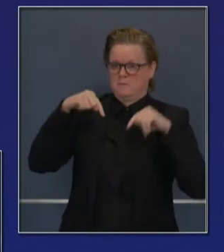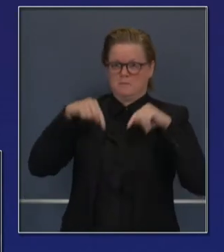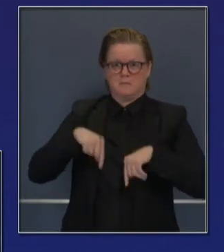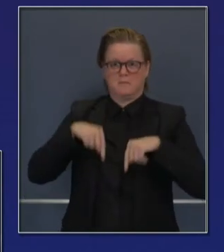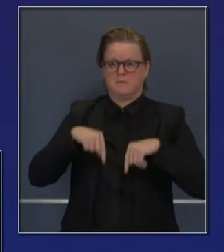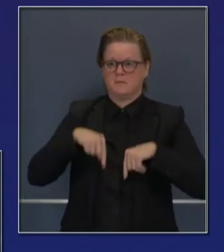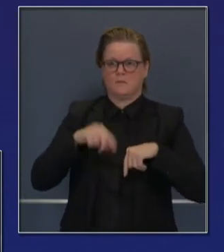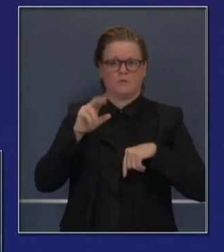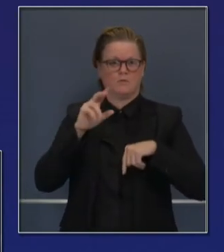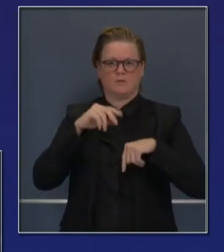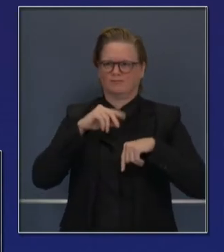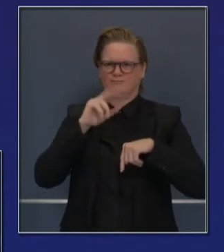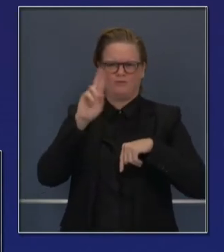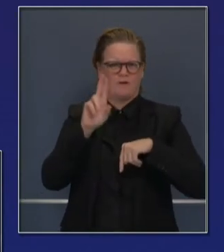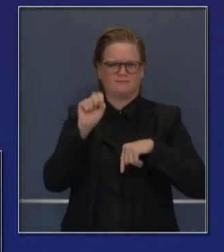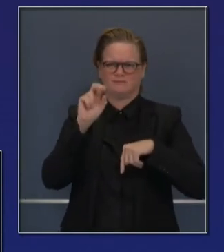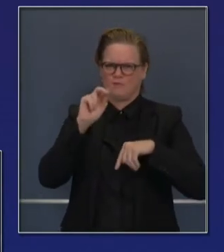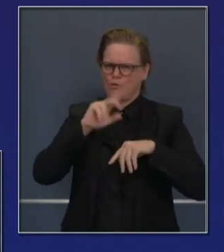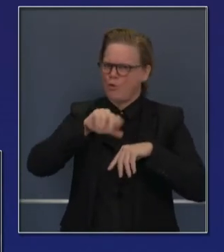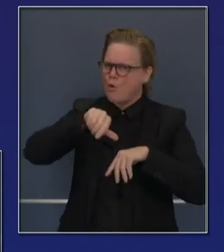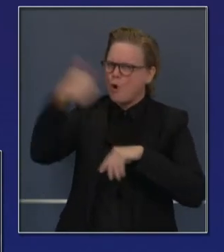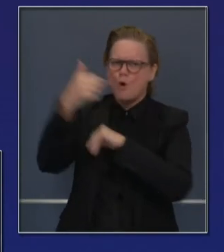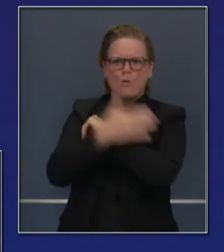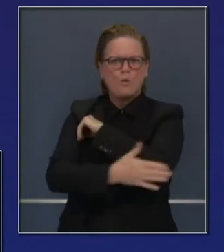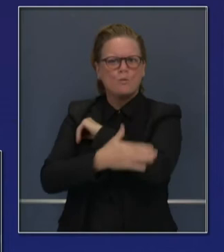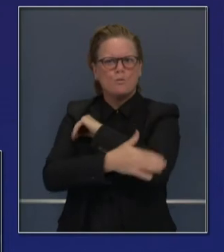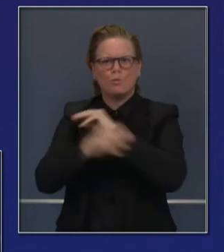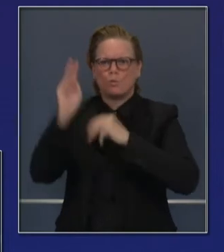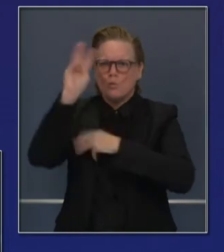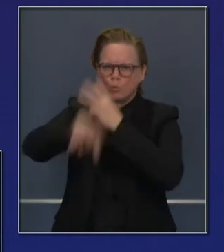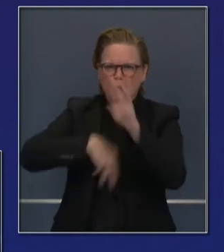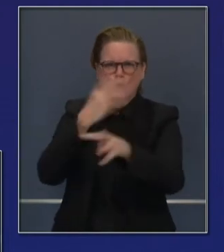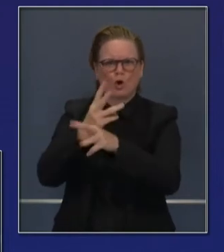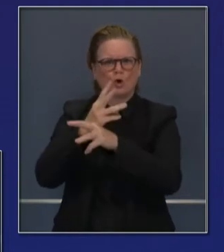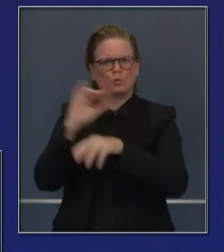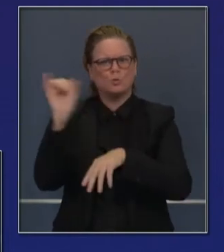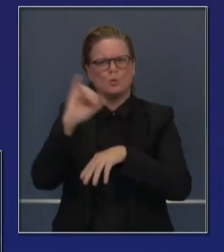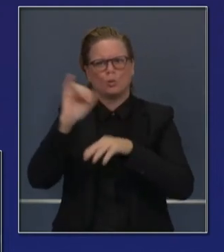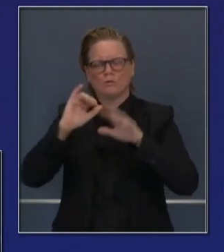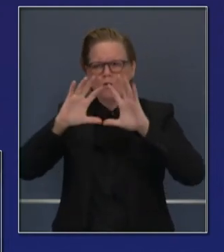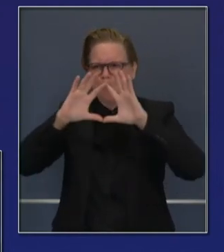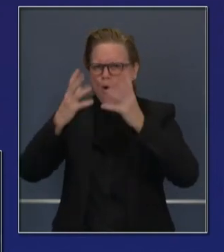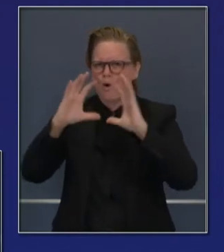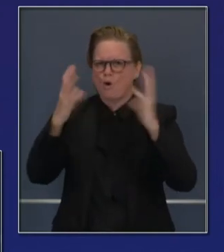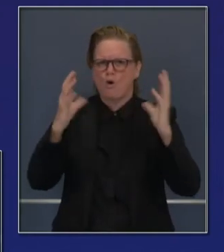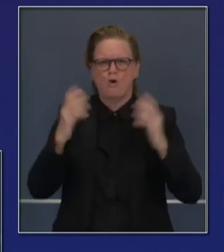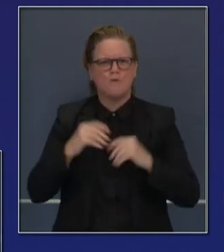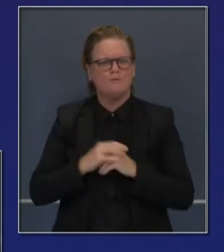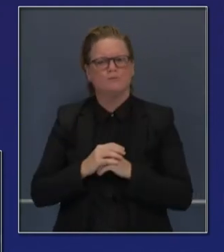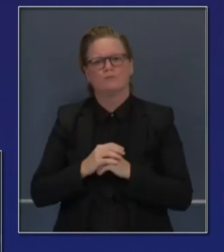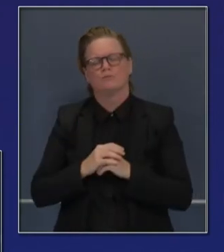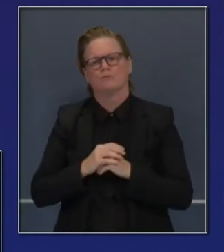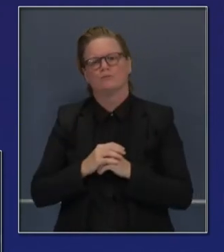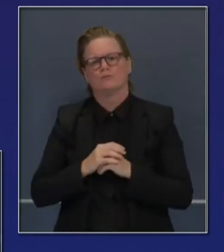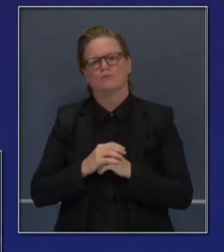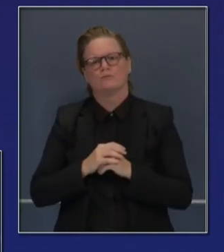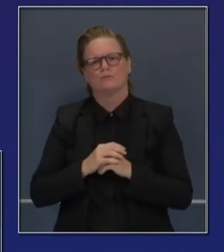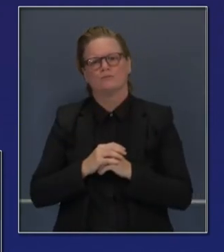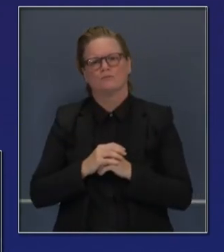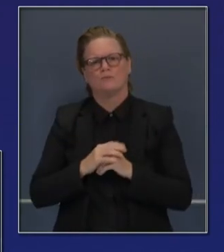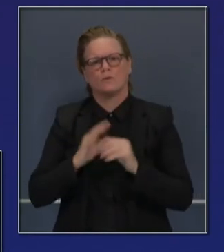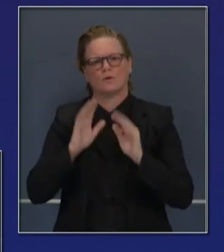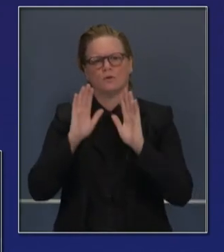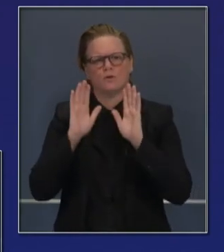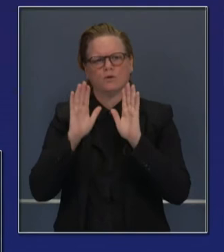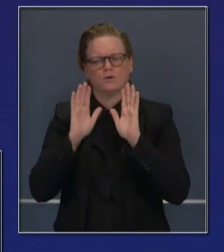trials that are also part of our working groups, sort of purview, not of direct responsibility,